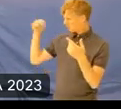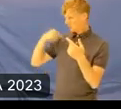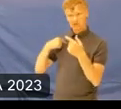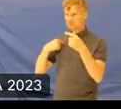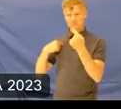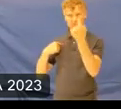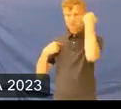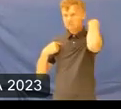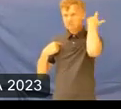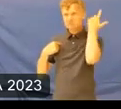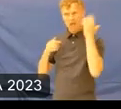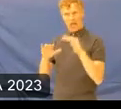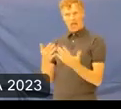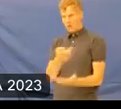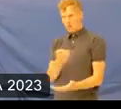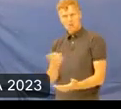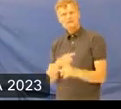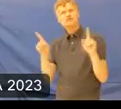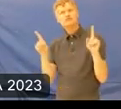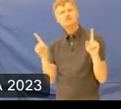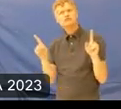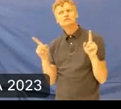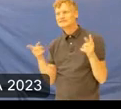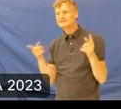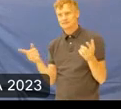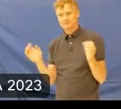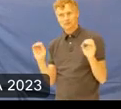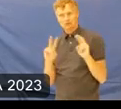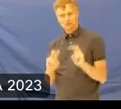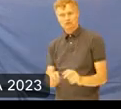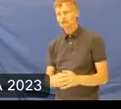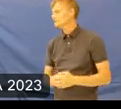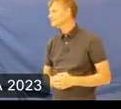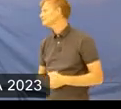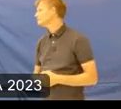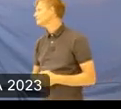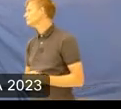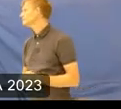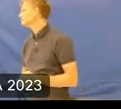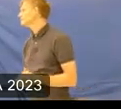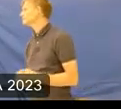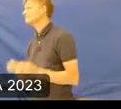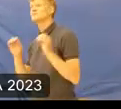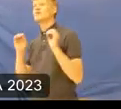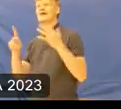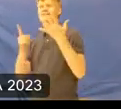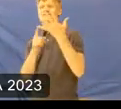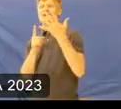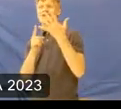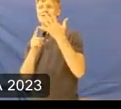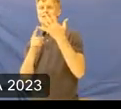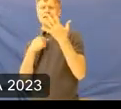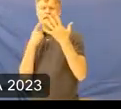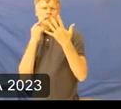from that direction. Okay, trick five, I will be my